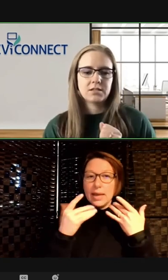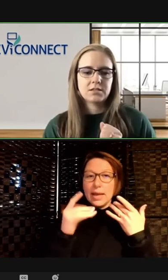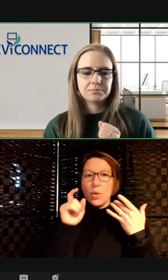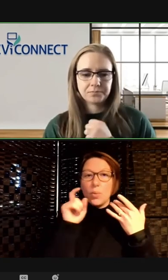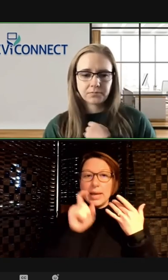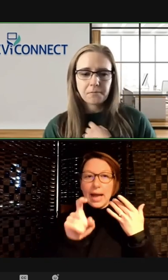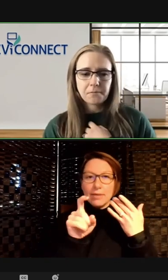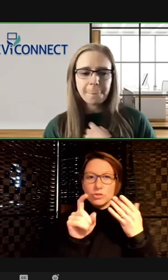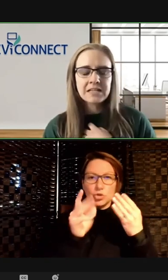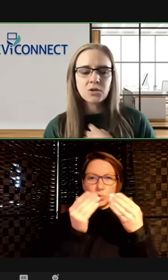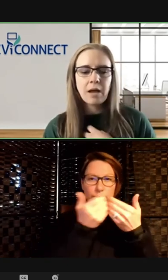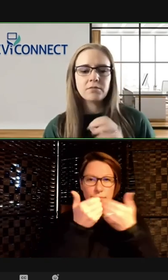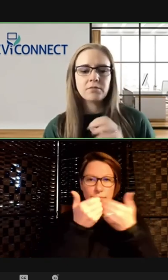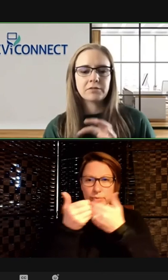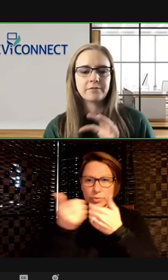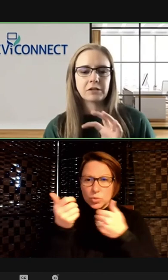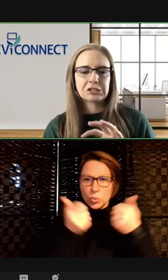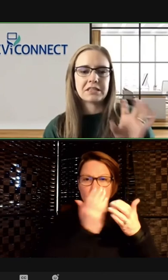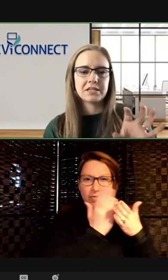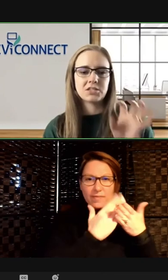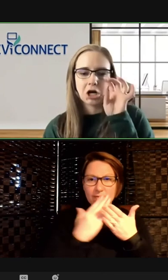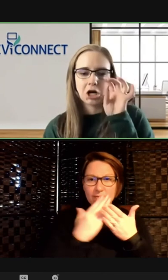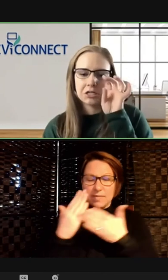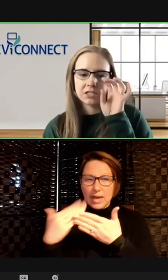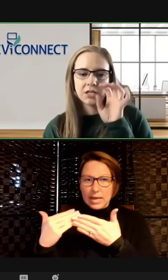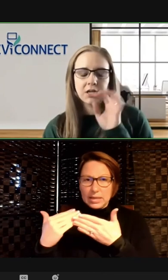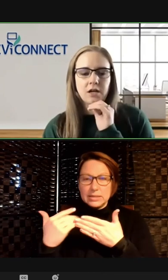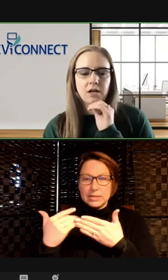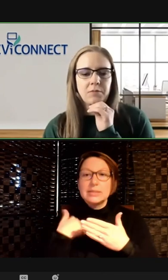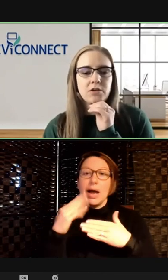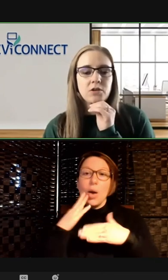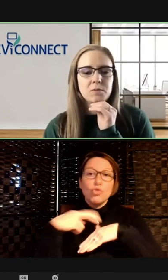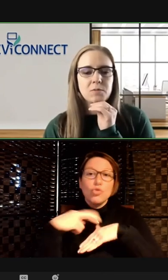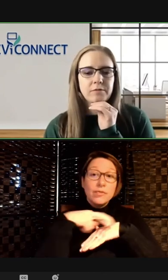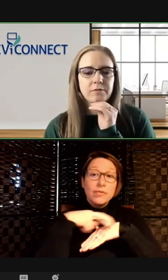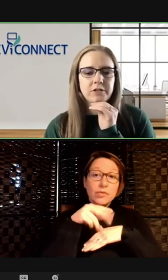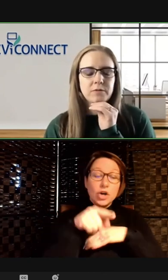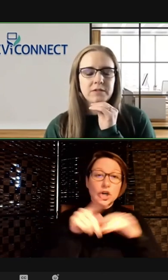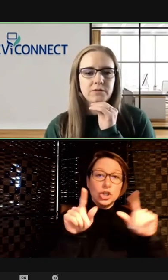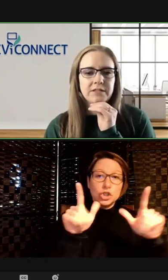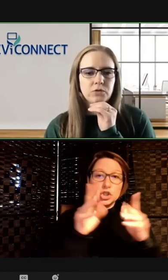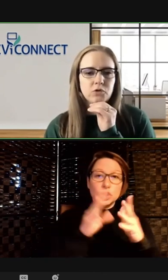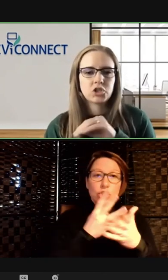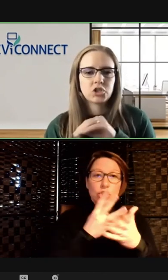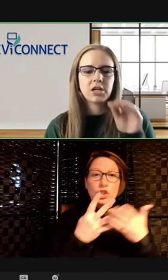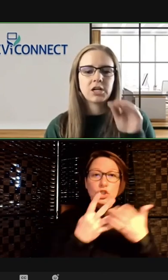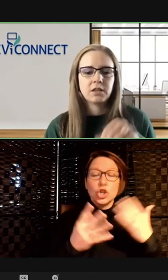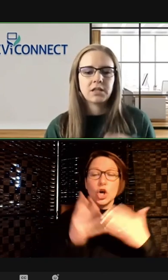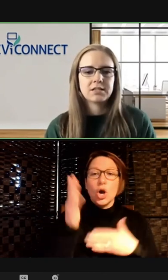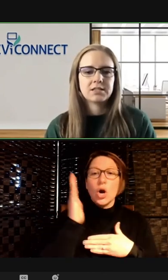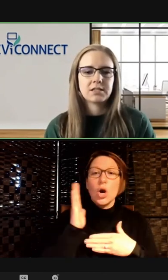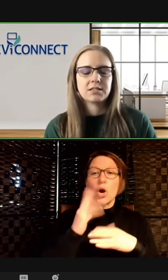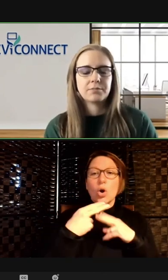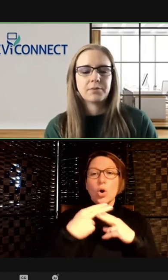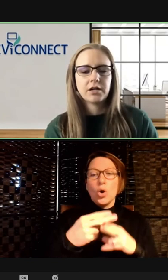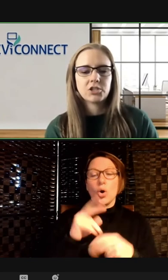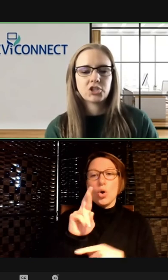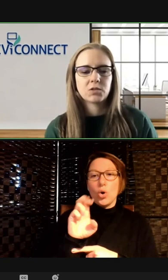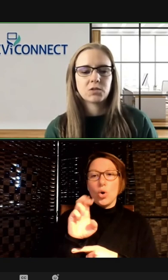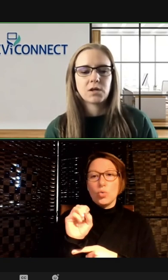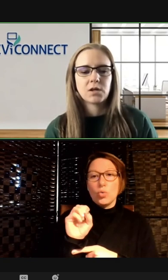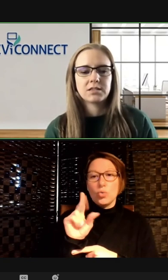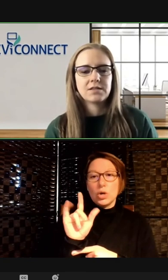the phases. And so I'm going to refer to this chart. It used to be referred to as the resolution chart, and the latest text is